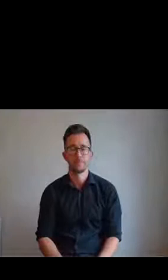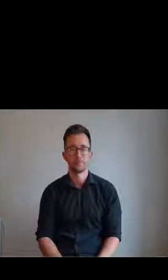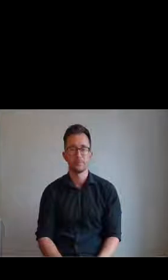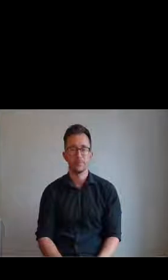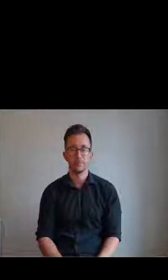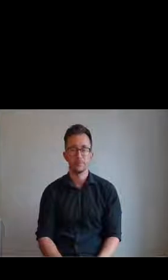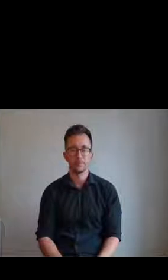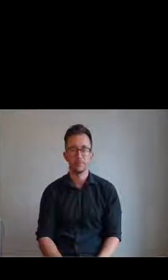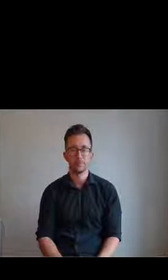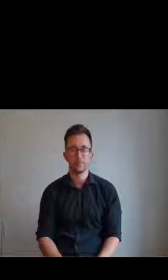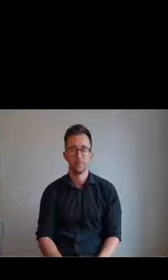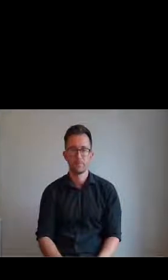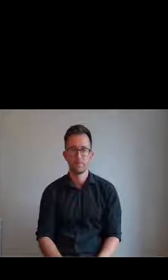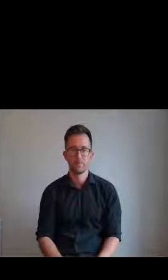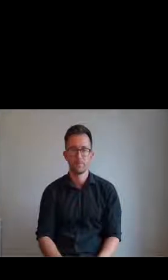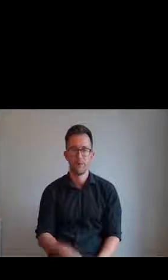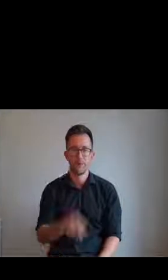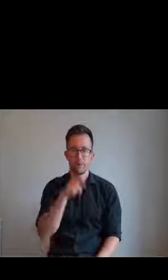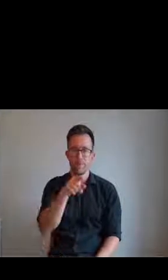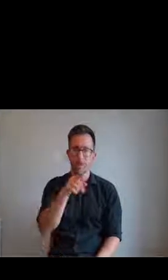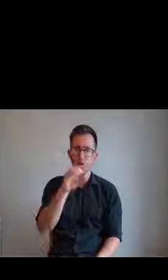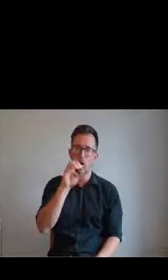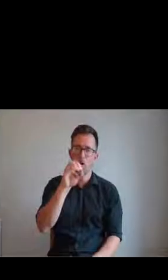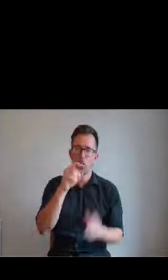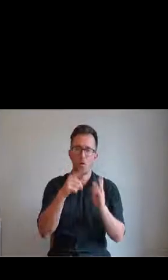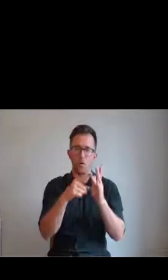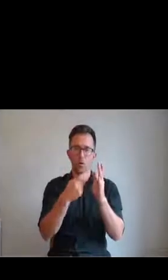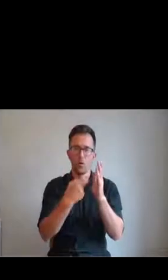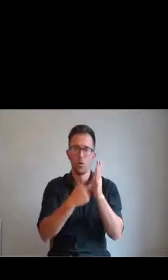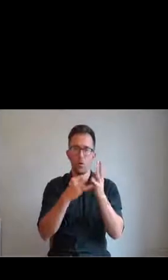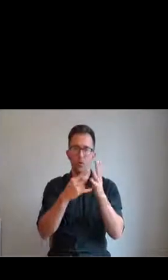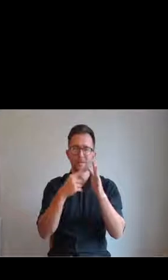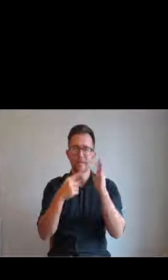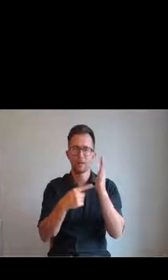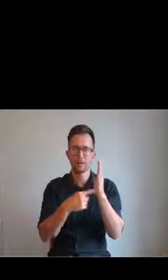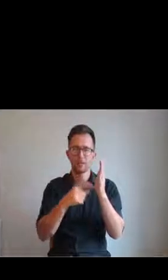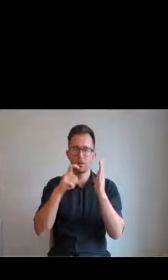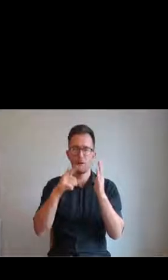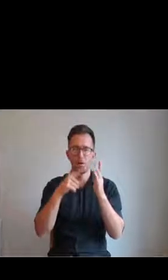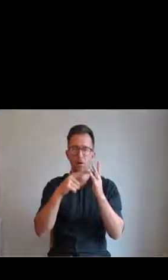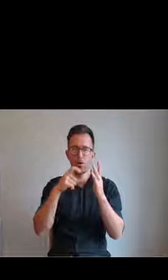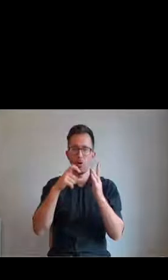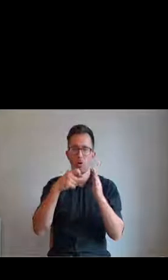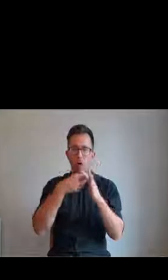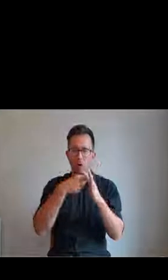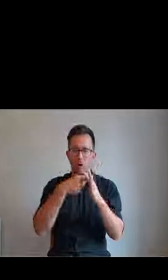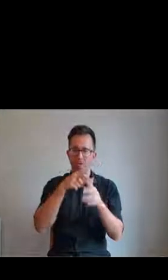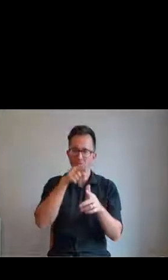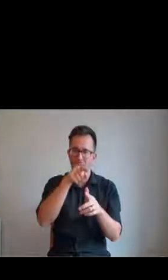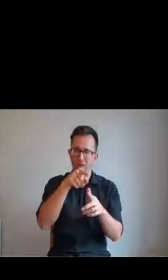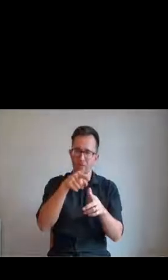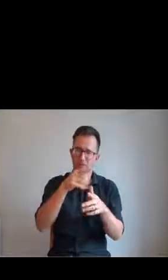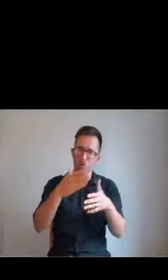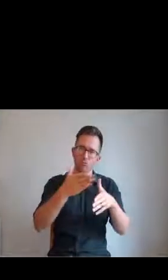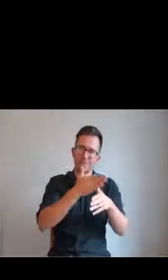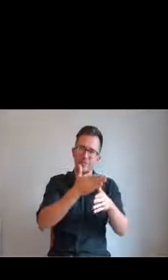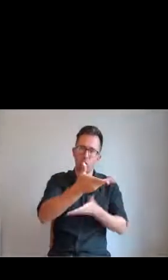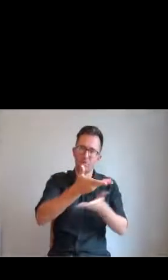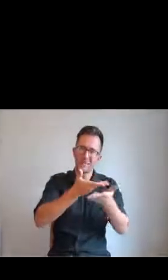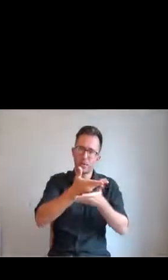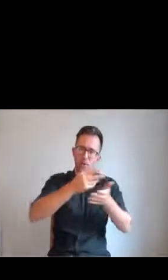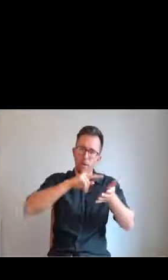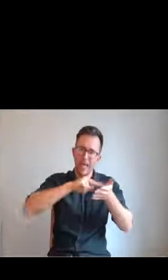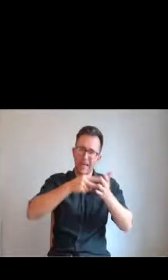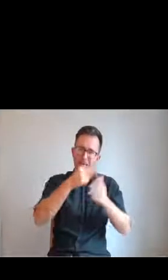So on the screen right now is the Orsett Cock junction near the A13 as we presented it at supplementary consultation.